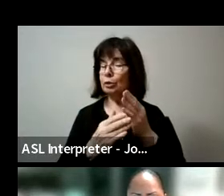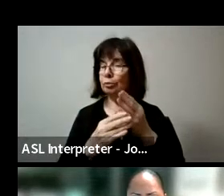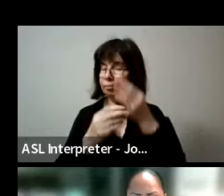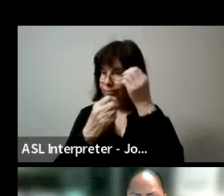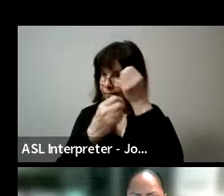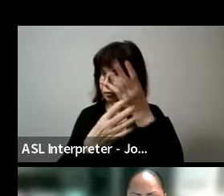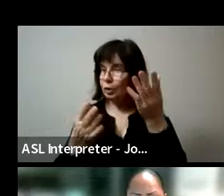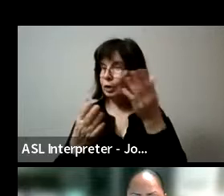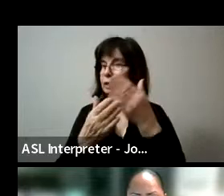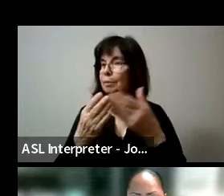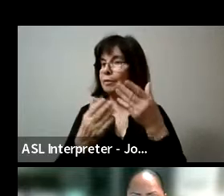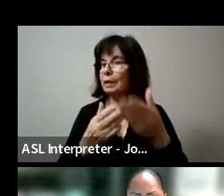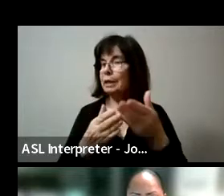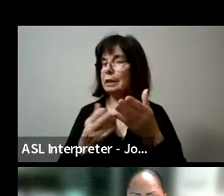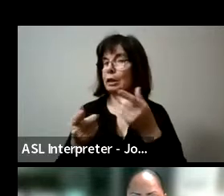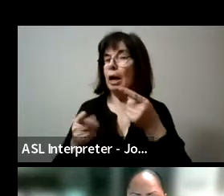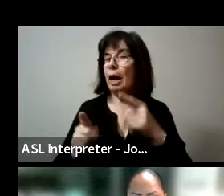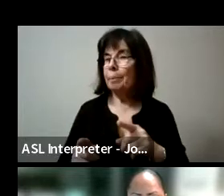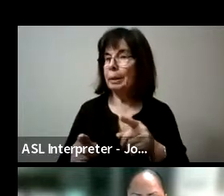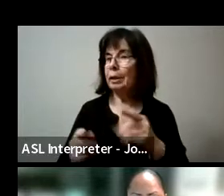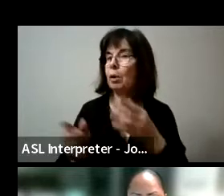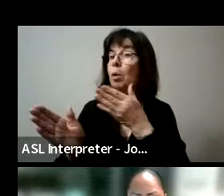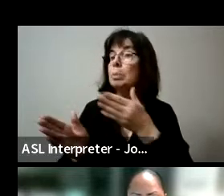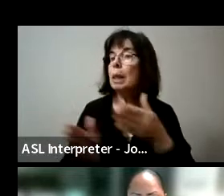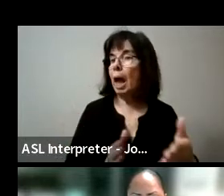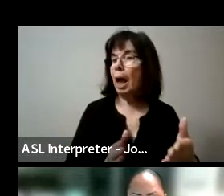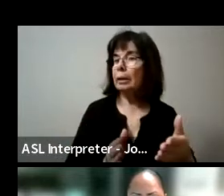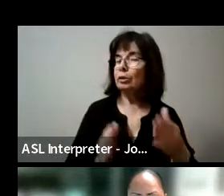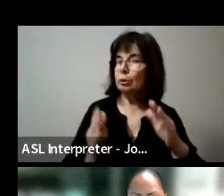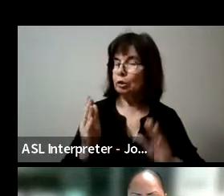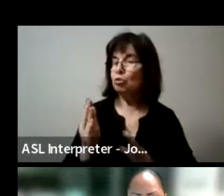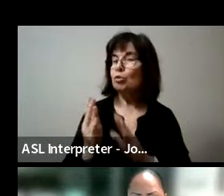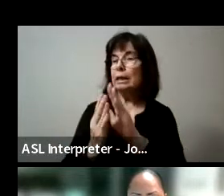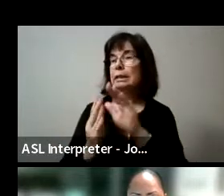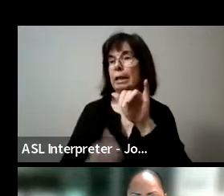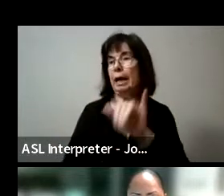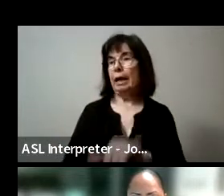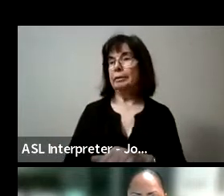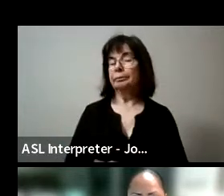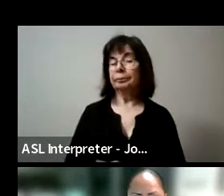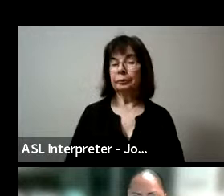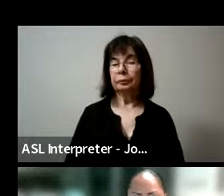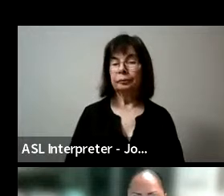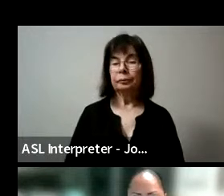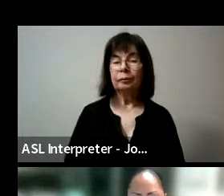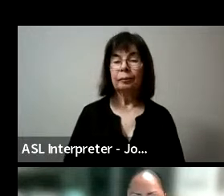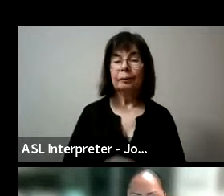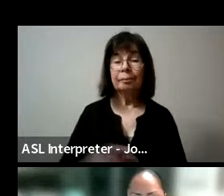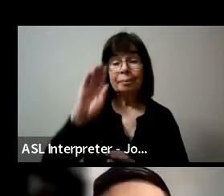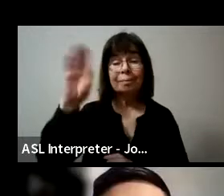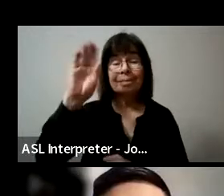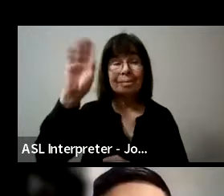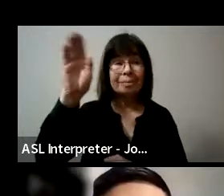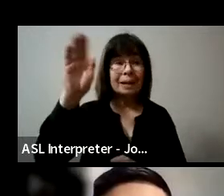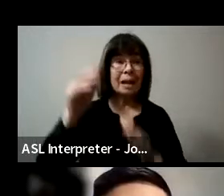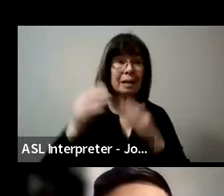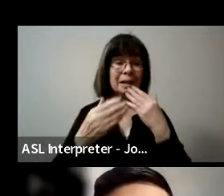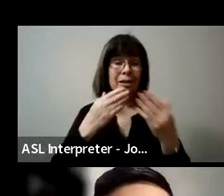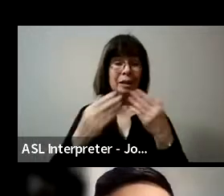on or being planned to address this very thing. Michelle? Hi, everybody. Thank you for having